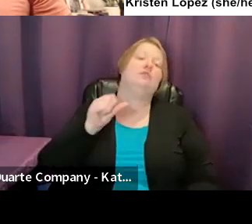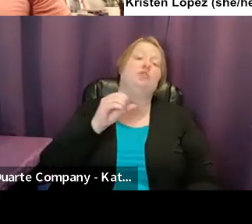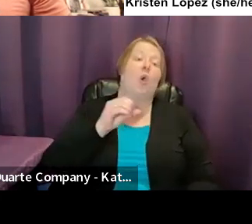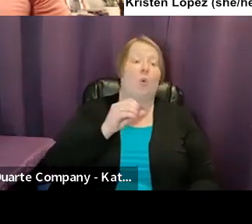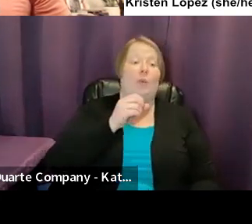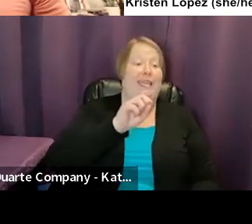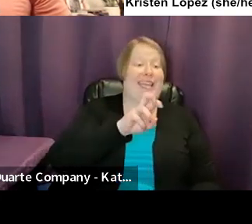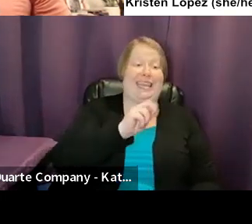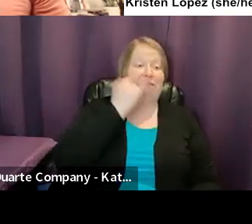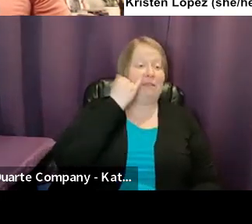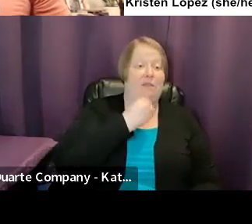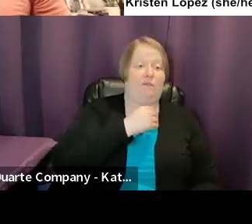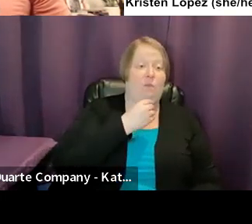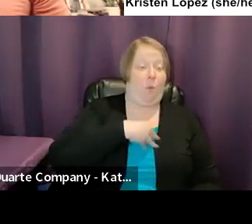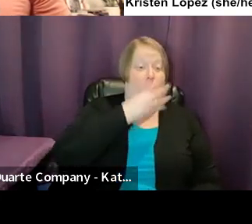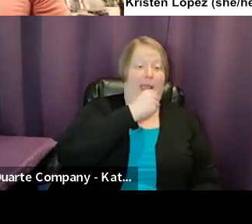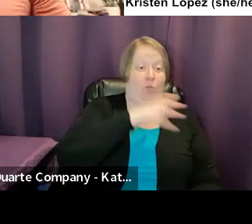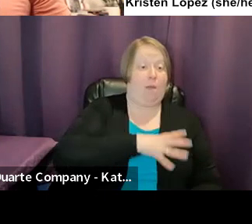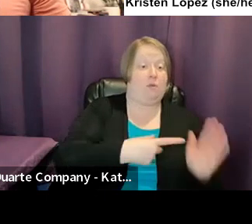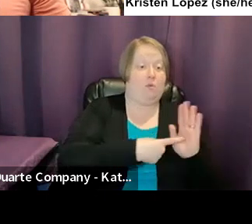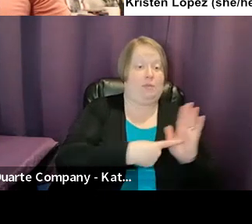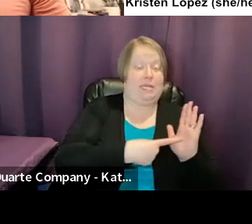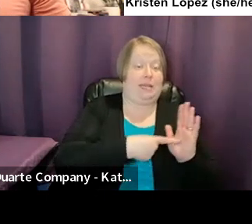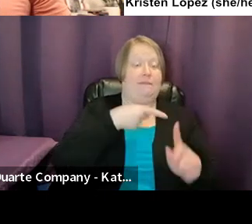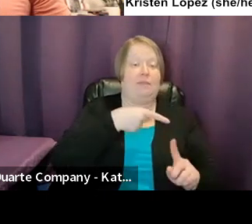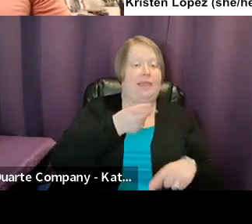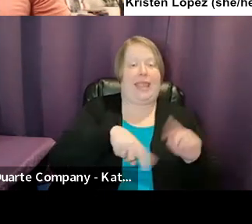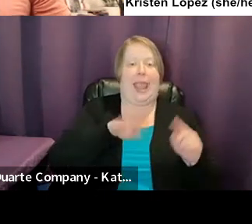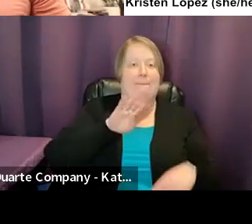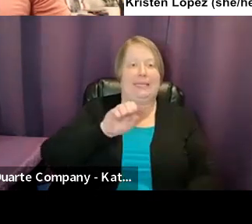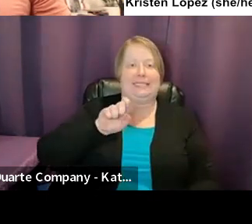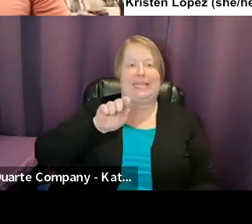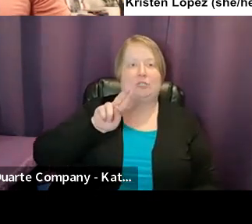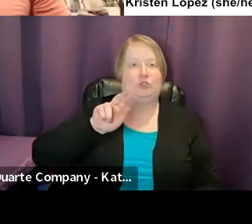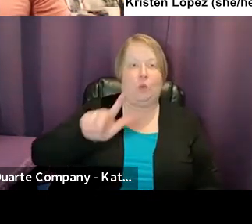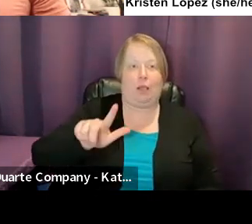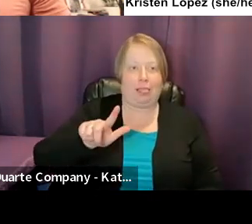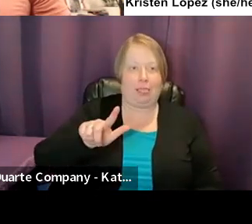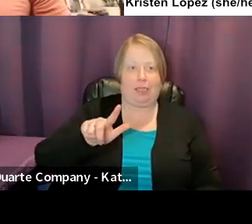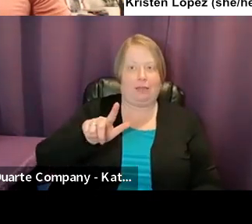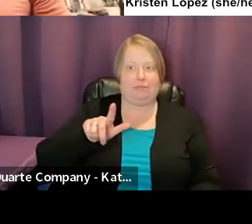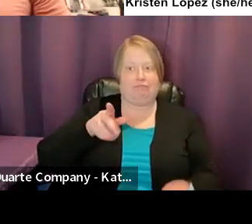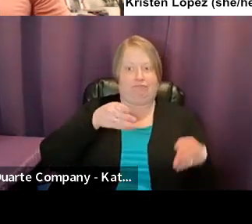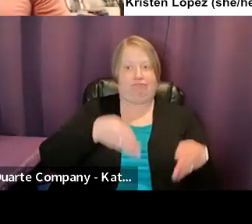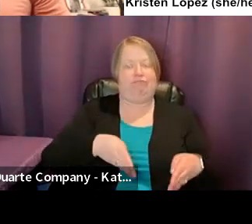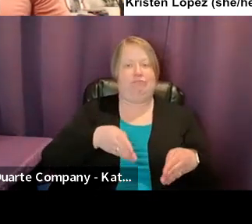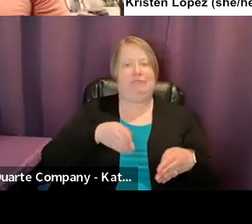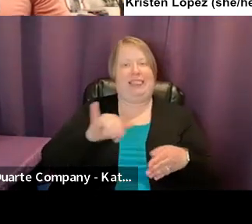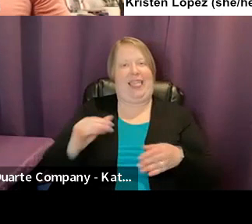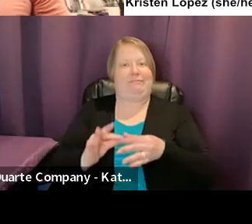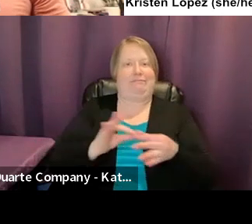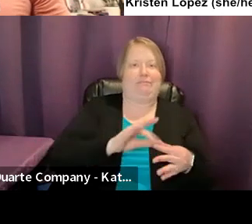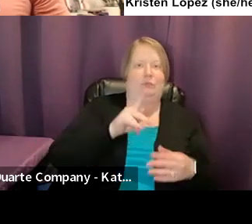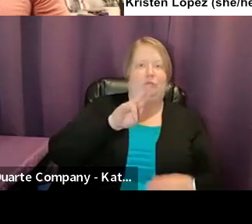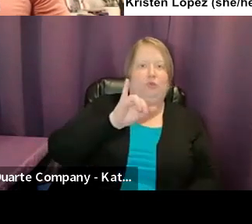are represented, they don't really get to be sexual beings. I think that goes back to even, you know, what Kristen was